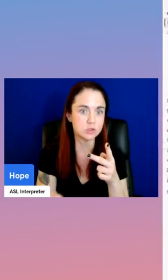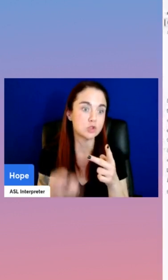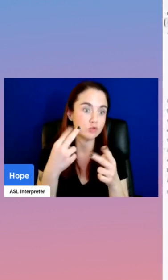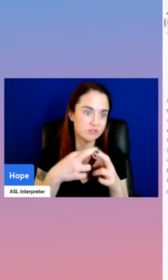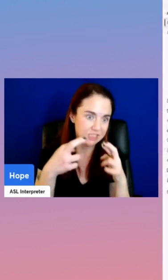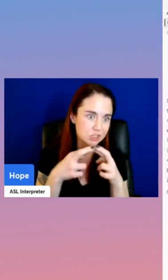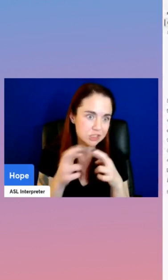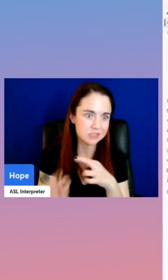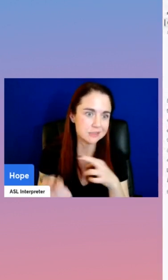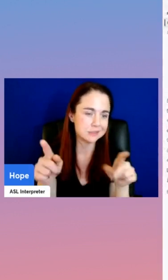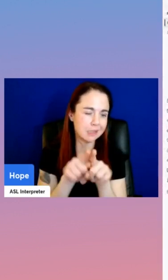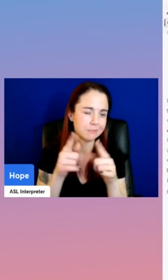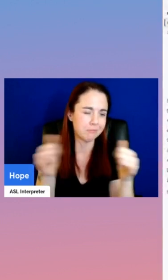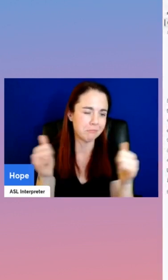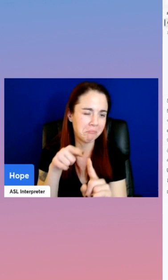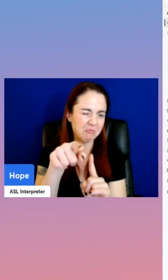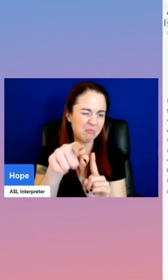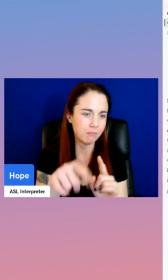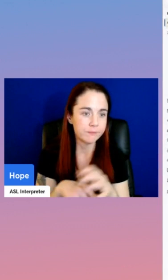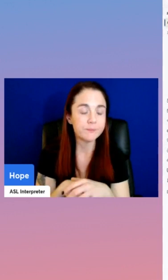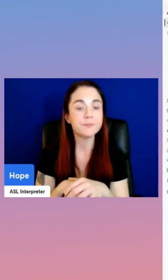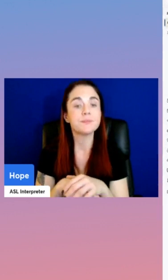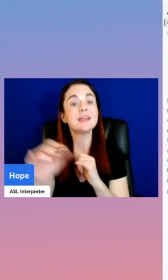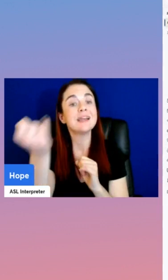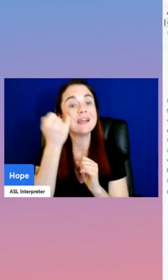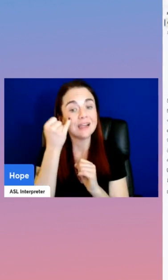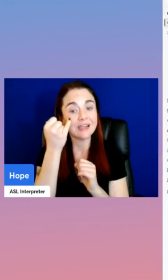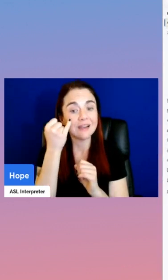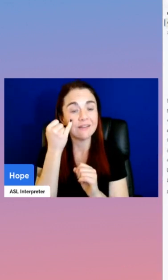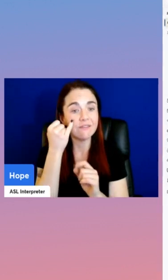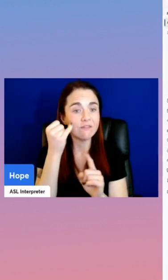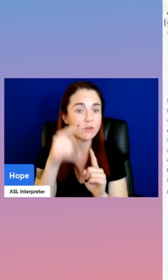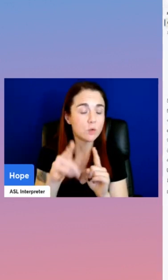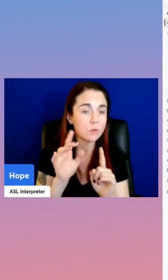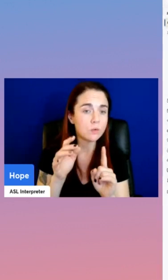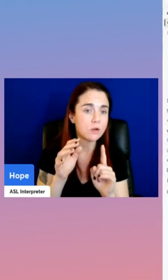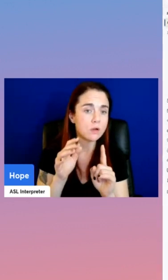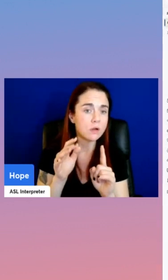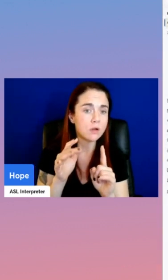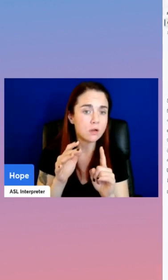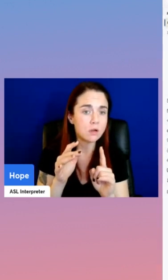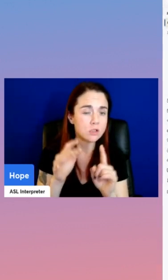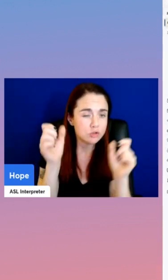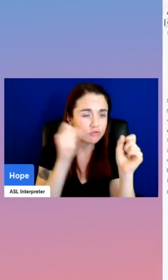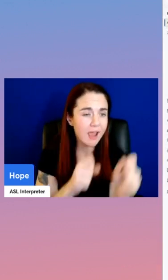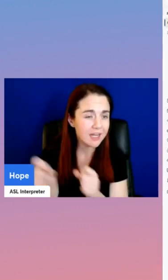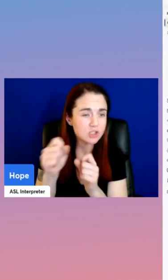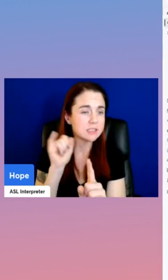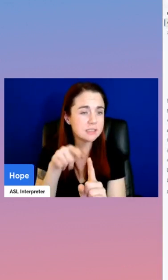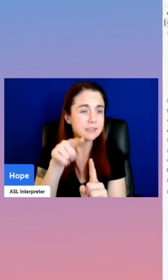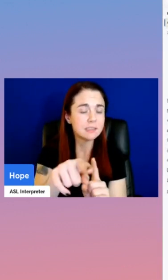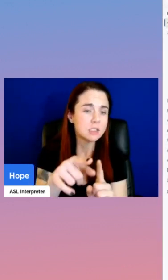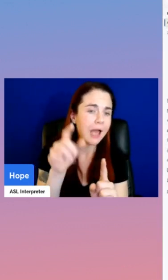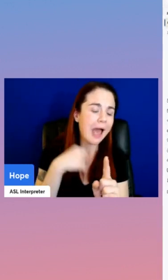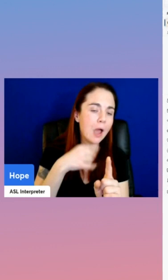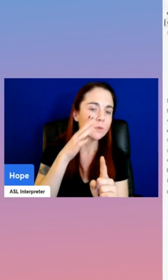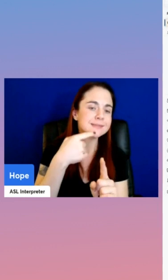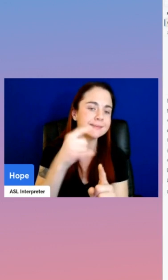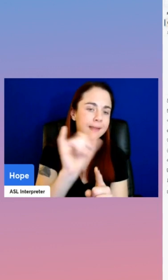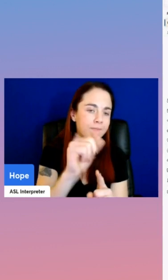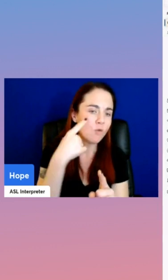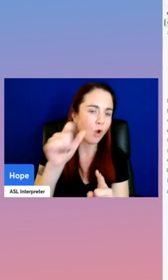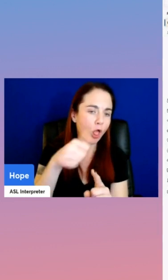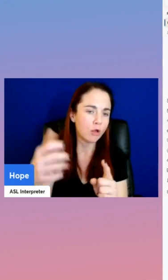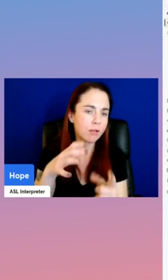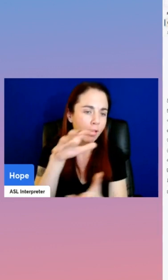right? In case you are in a multi-cloud service provider strategy, you could do, I would say, the same with other cloud